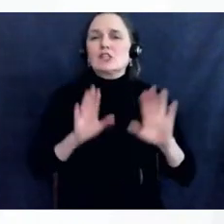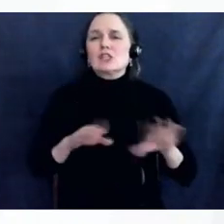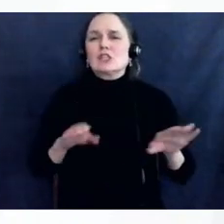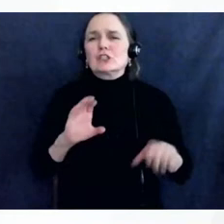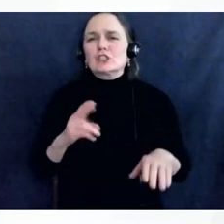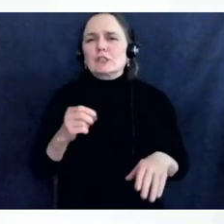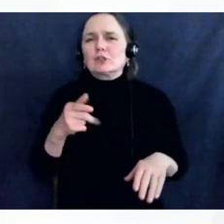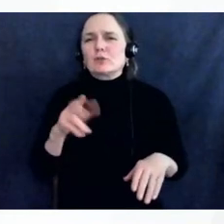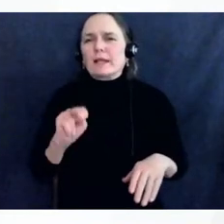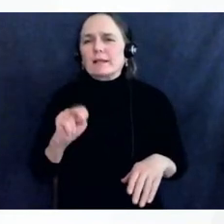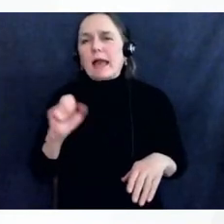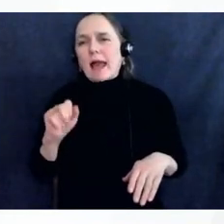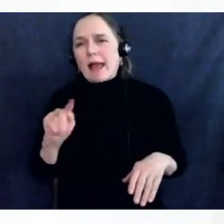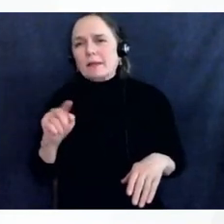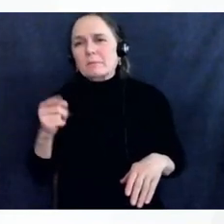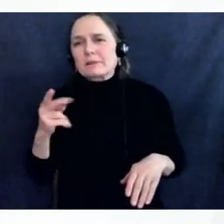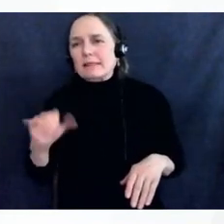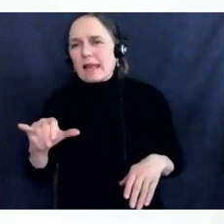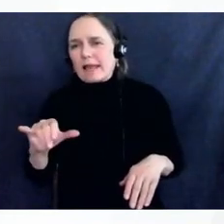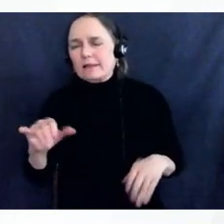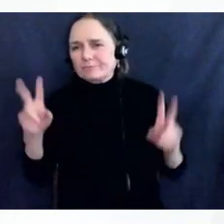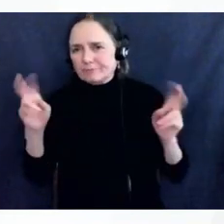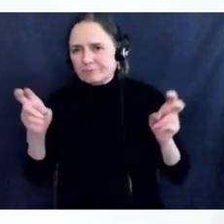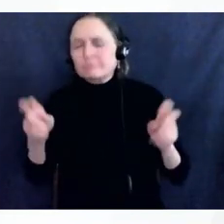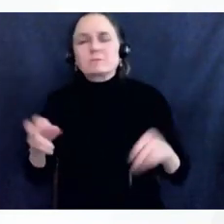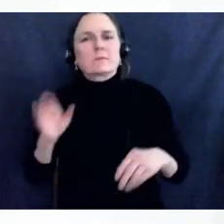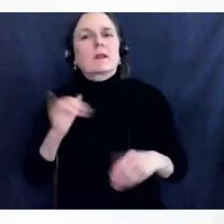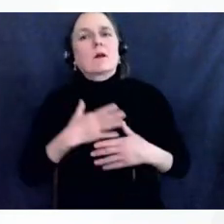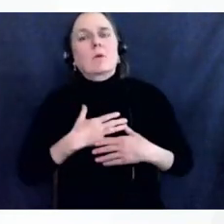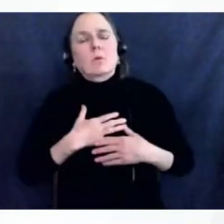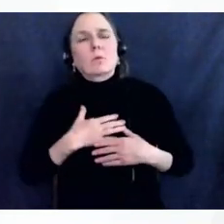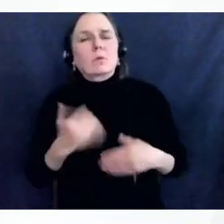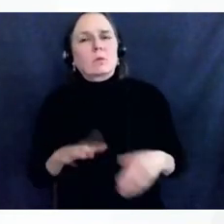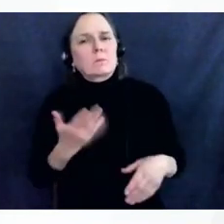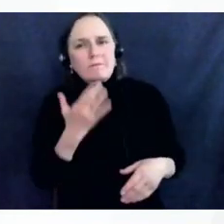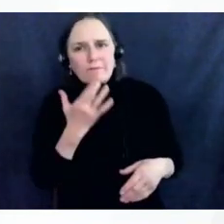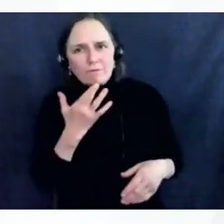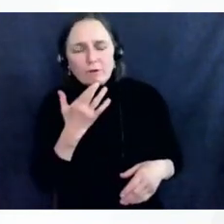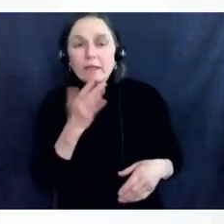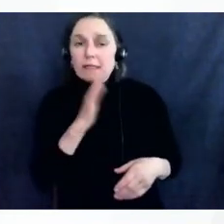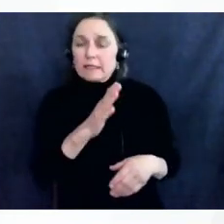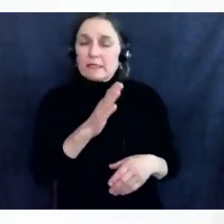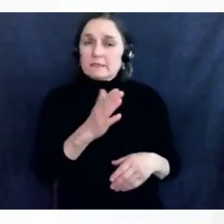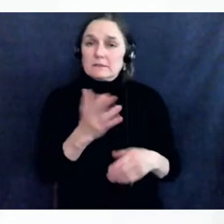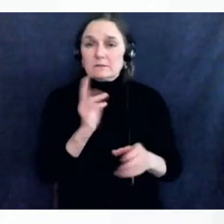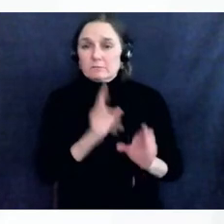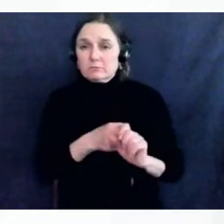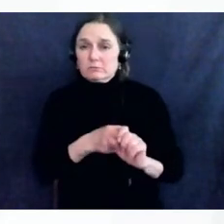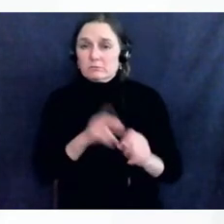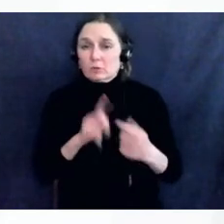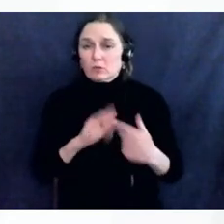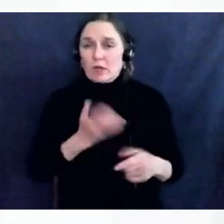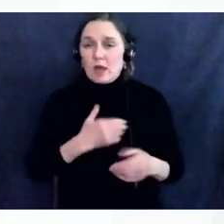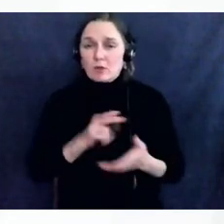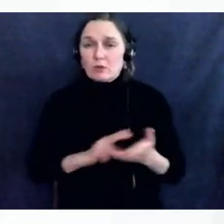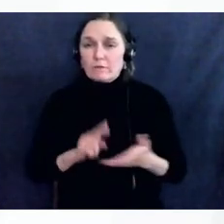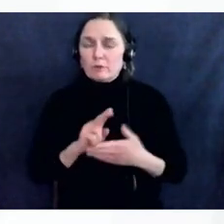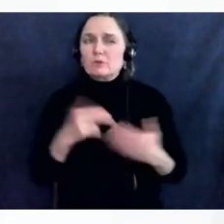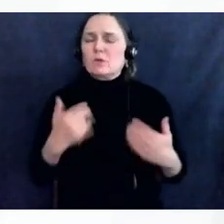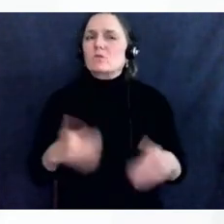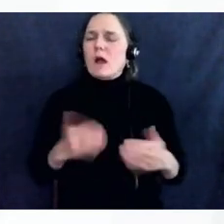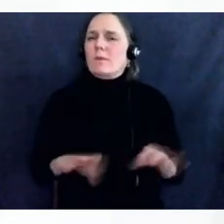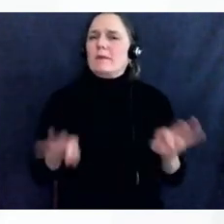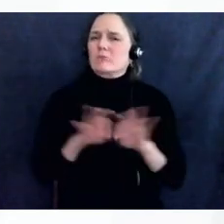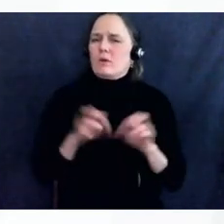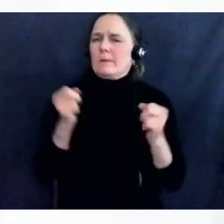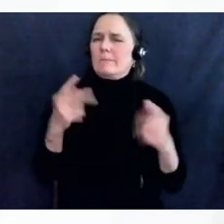University of Washington was deeply meaningful to our community in many ways. He was one of the greatest American artists of the